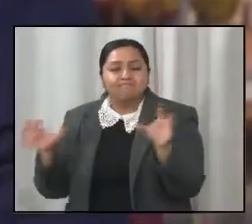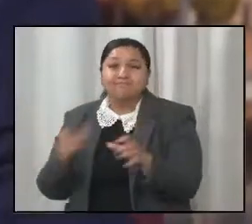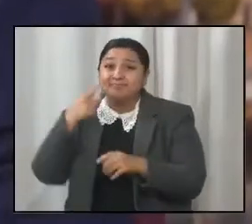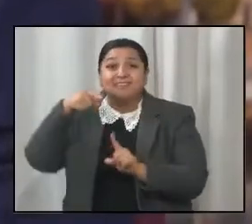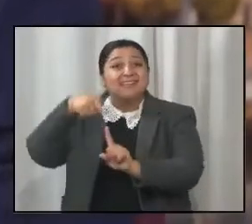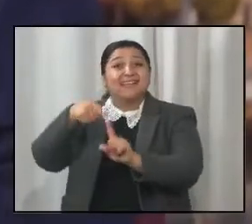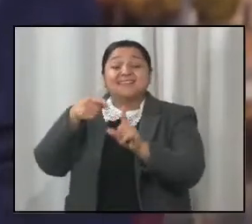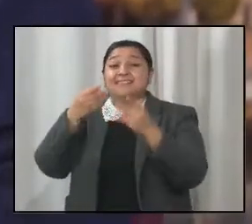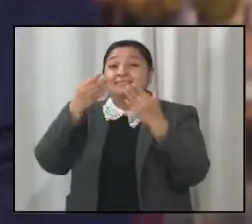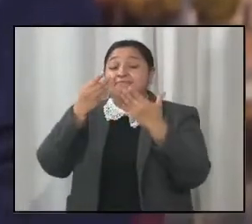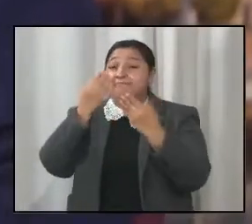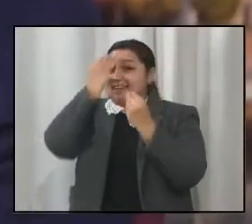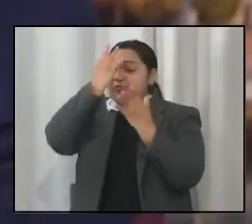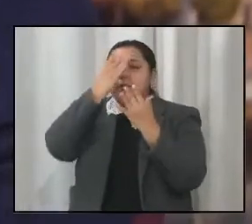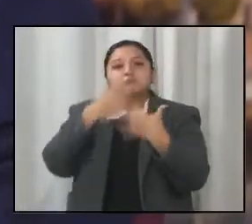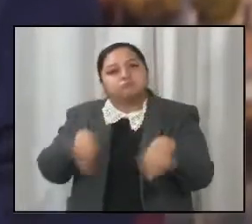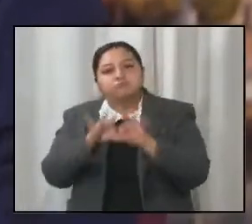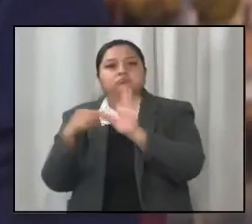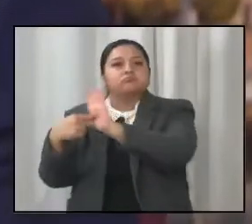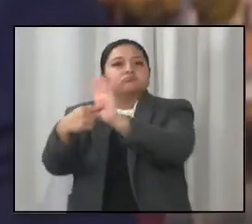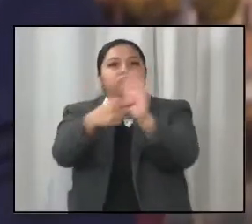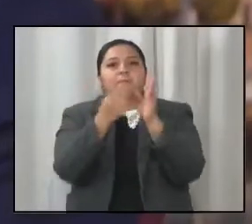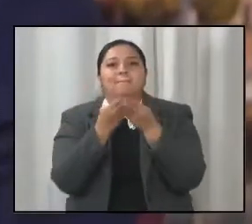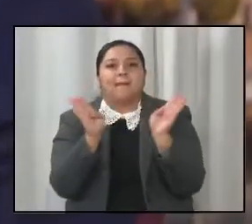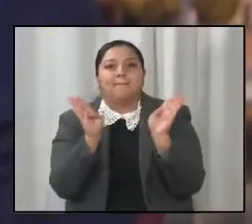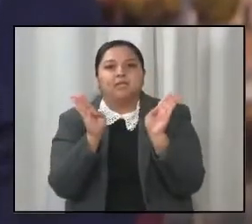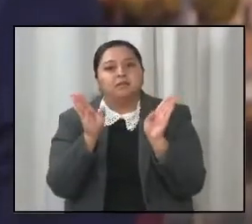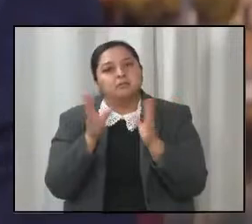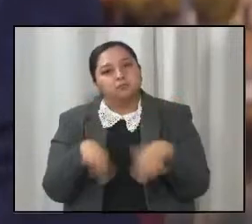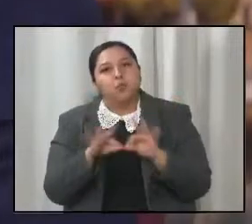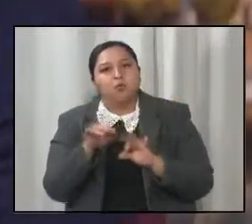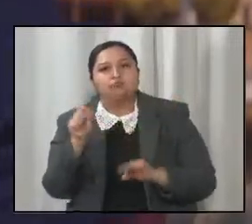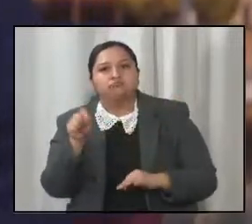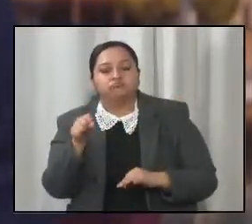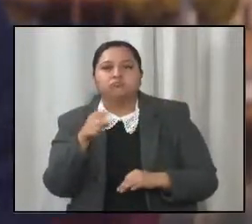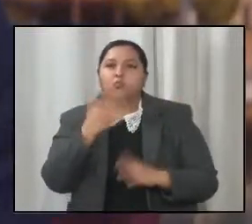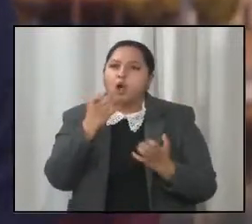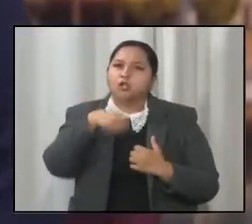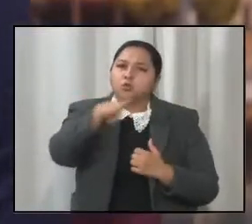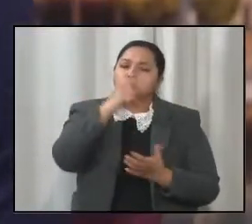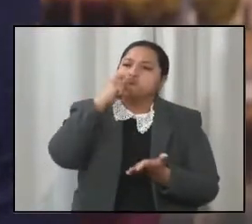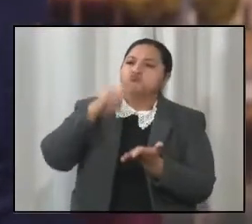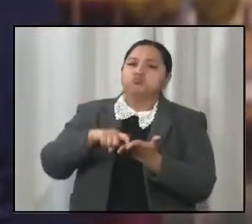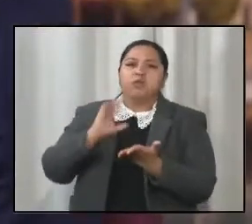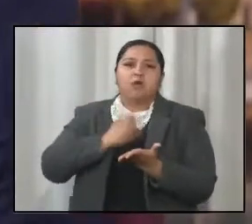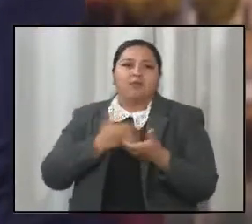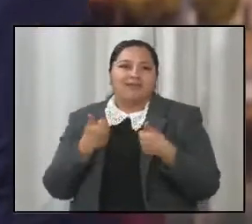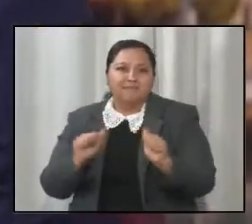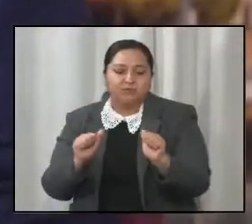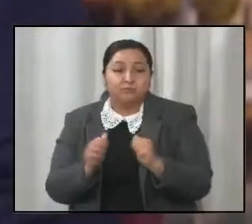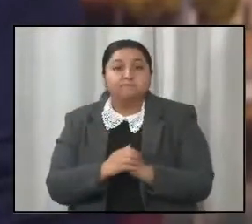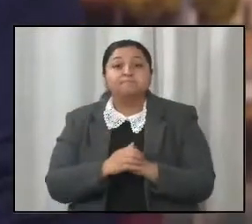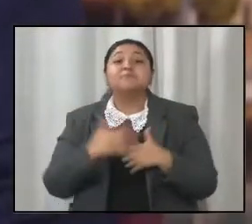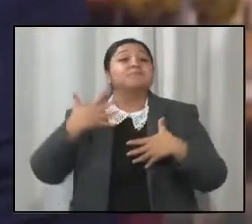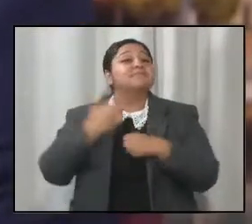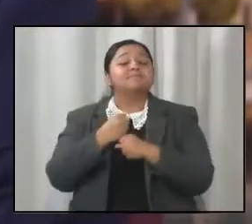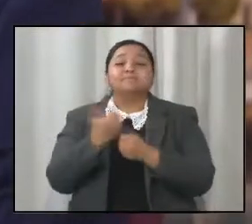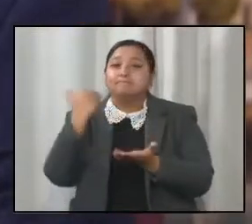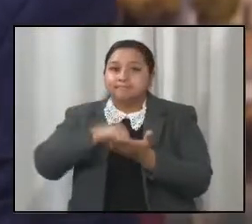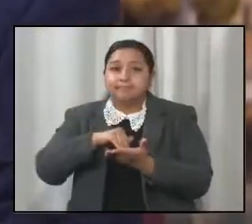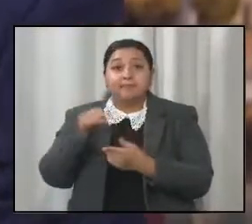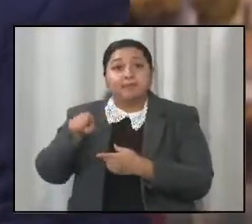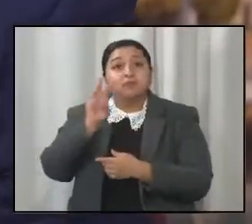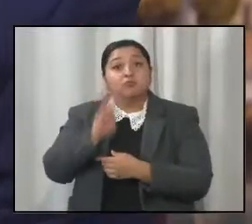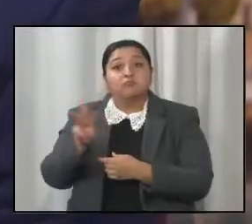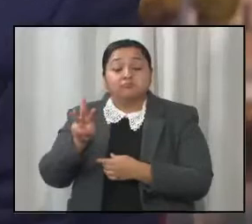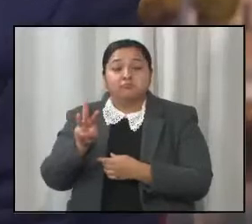see, so everyone knows the response efforts we're doing in the city's homeless emergency. Just to recap, the dashboard will be used to